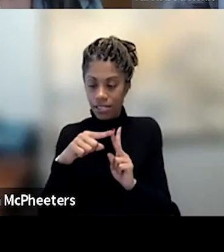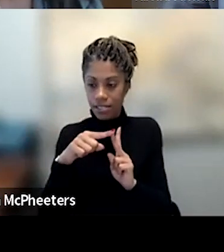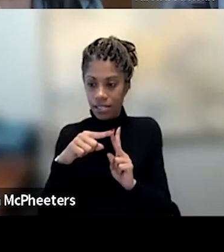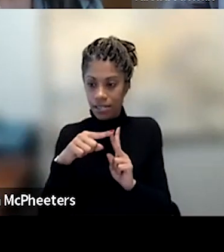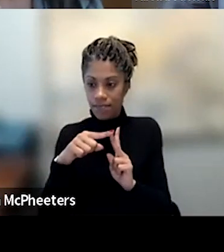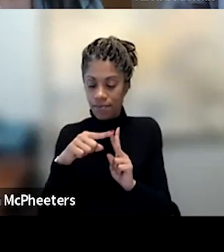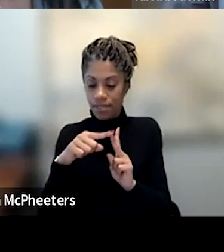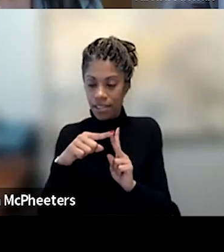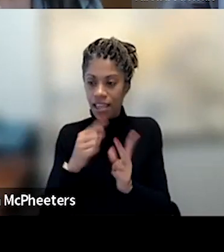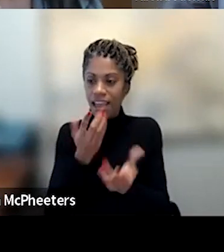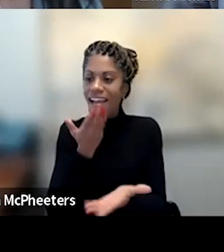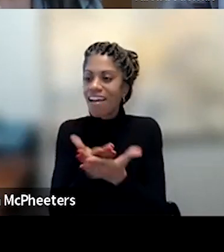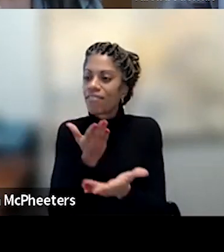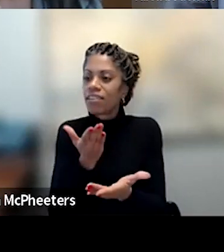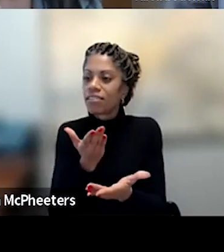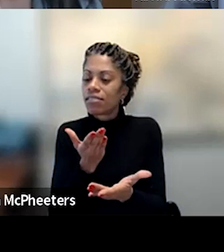in that